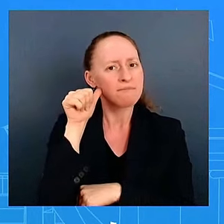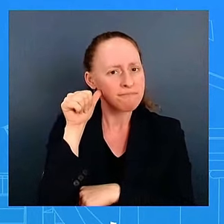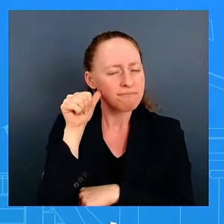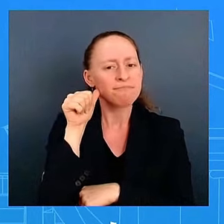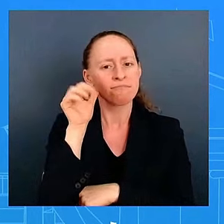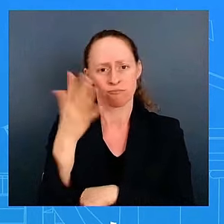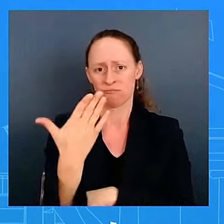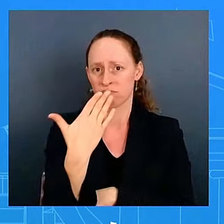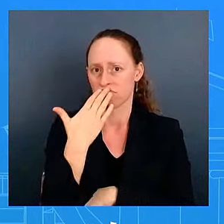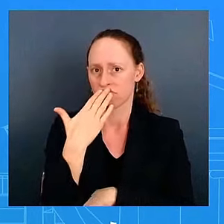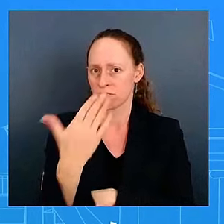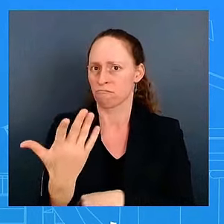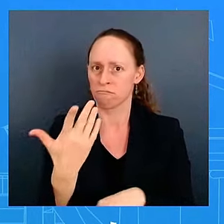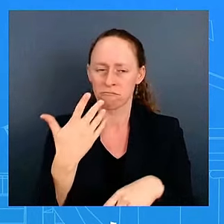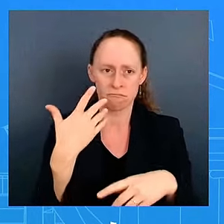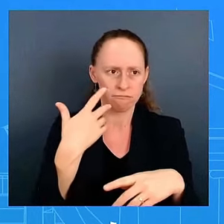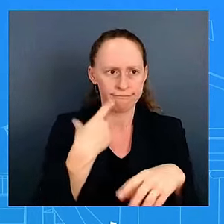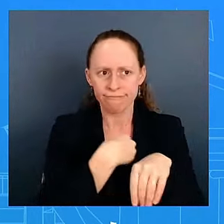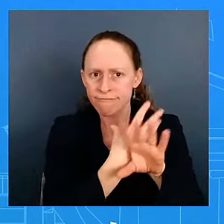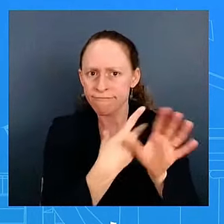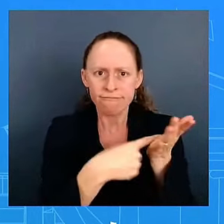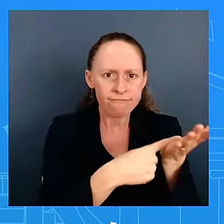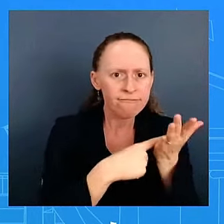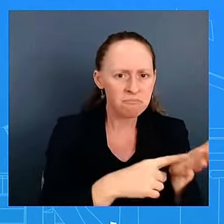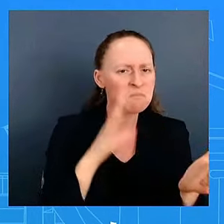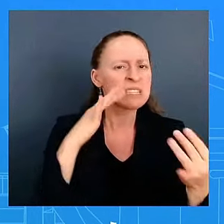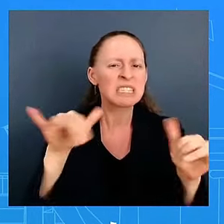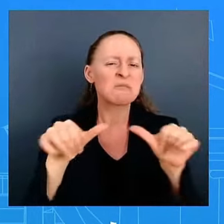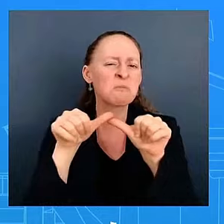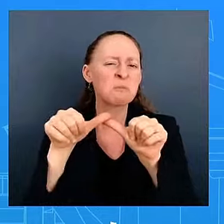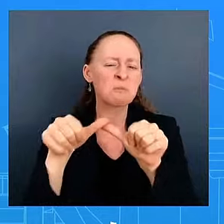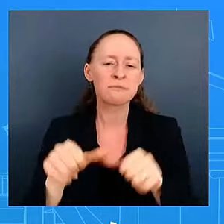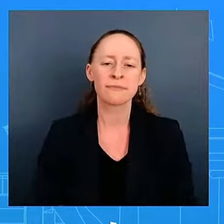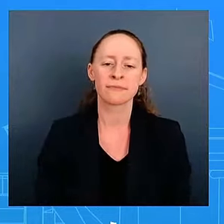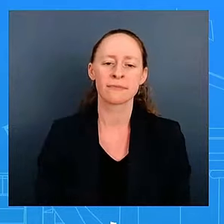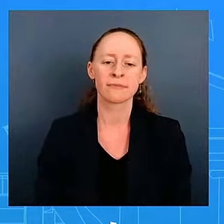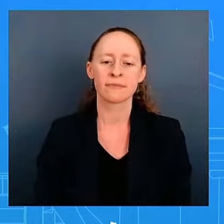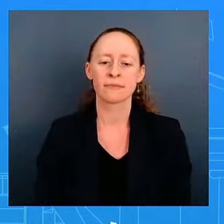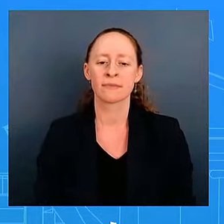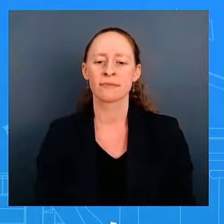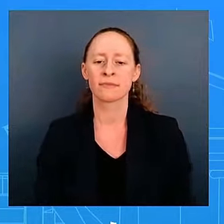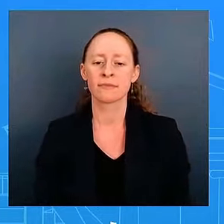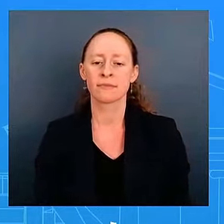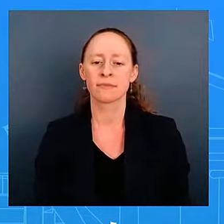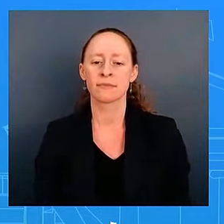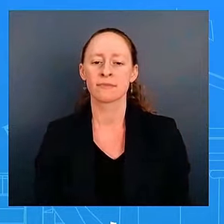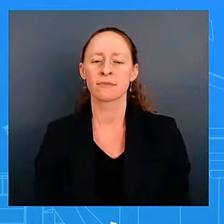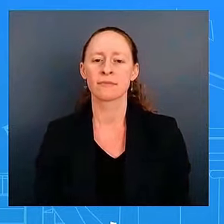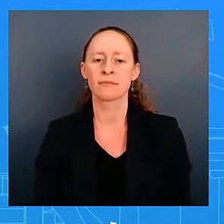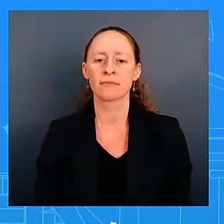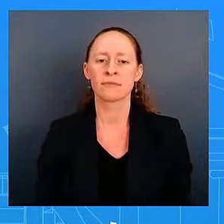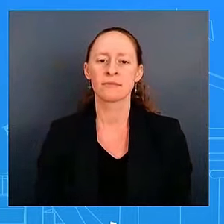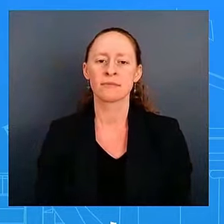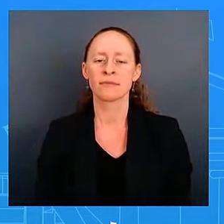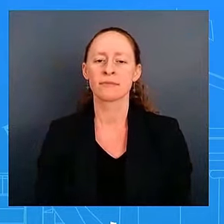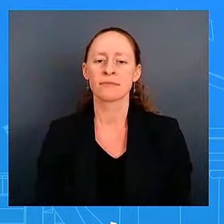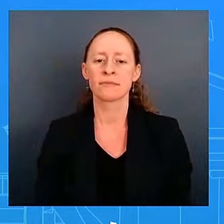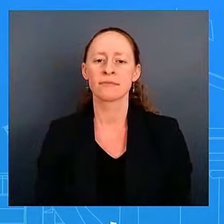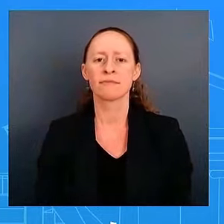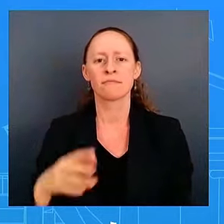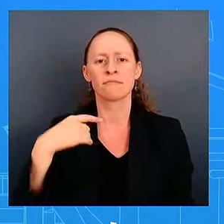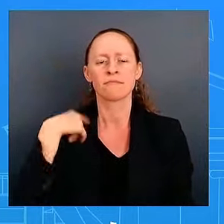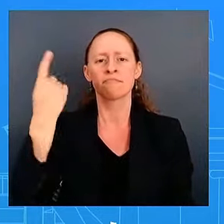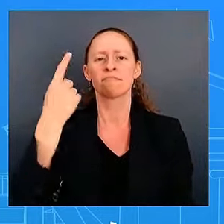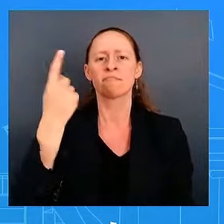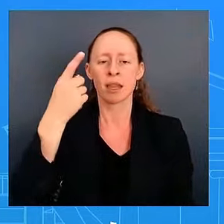continue to engage. Okay. Thanks, Karine. The White House has obviously fielded a lot of questions in recent days about the president's